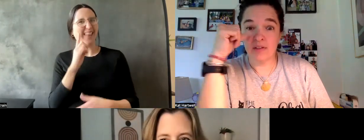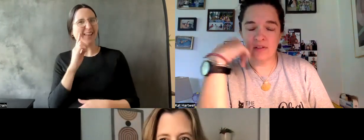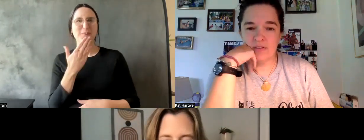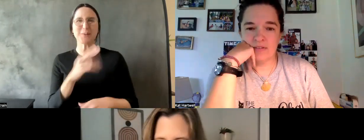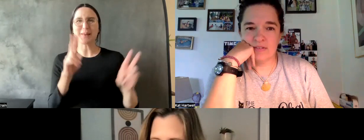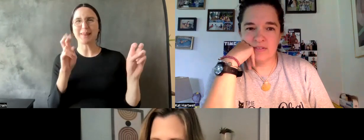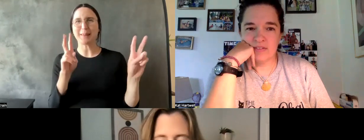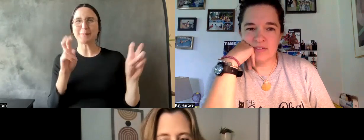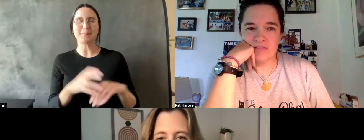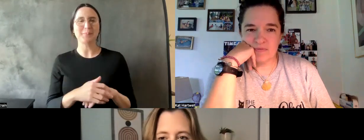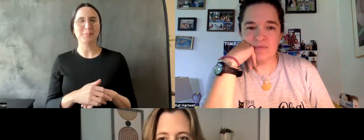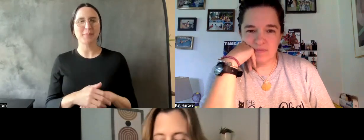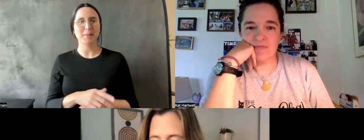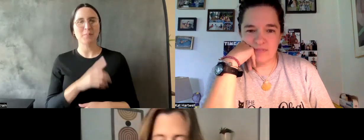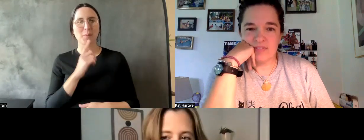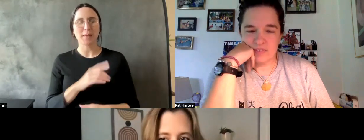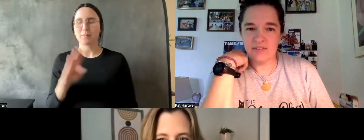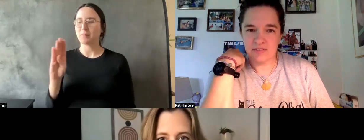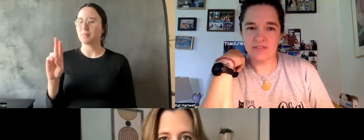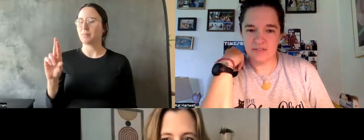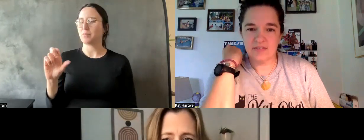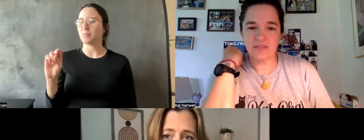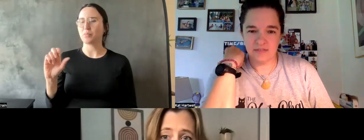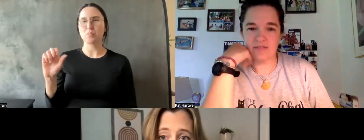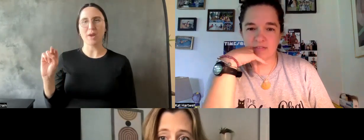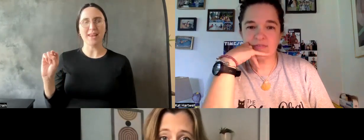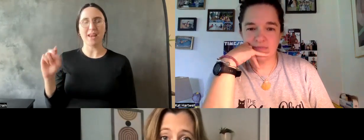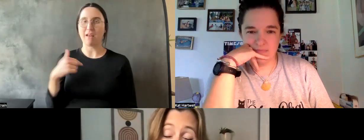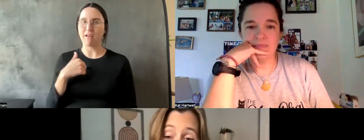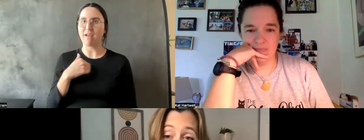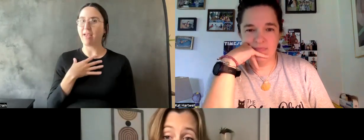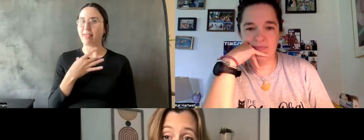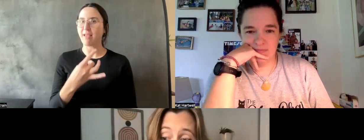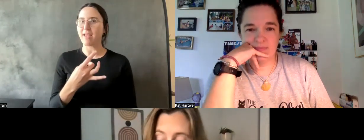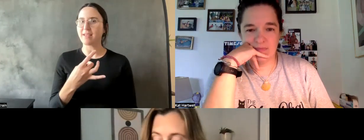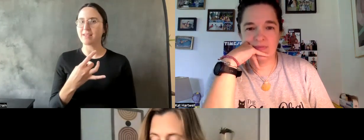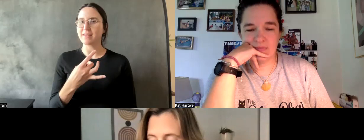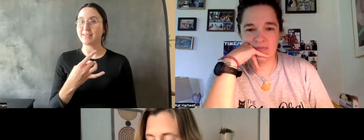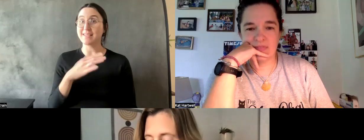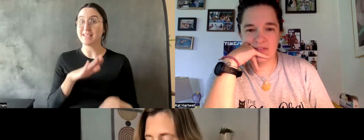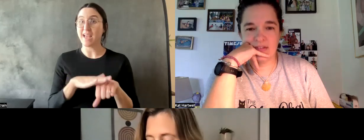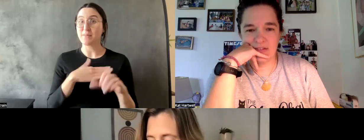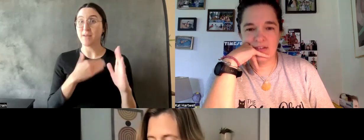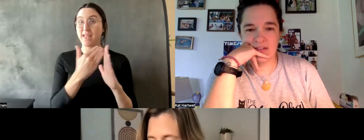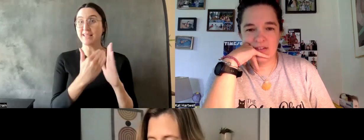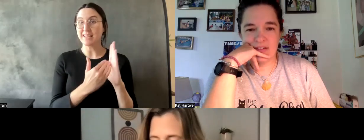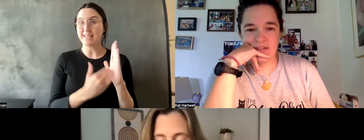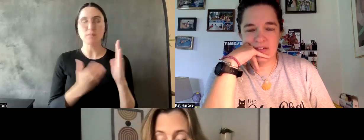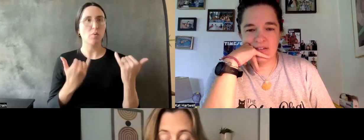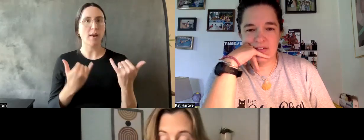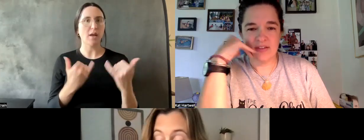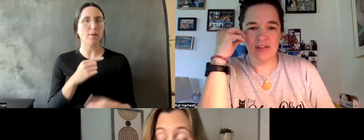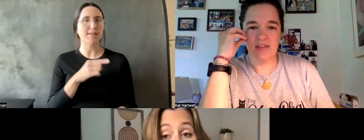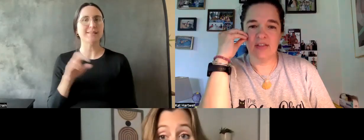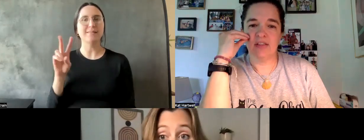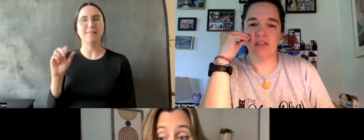know. I'm a big Brendan Penny fan lately. So I mean, he's on my list. Now he's in Vancouver, so I don't